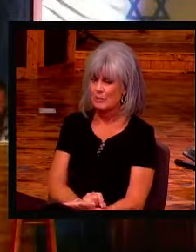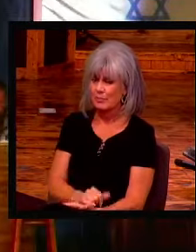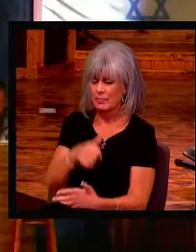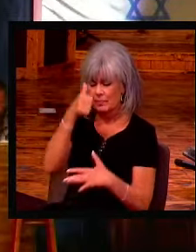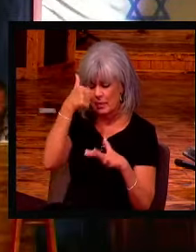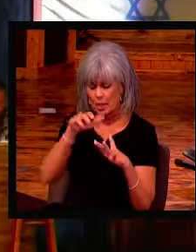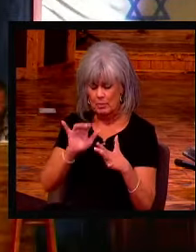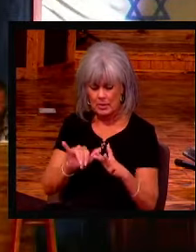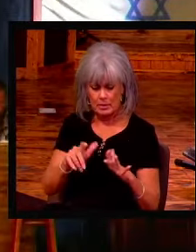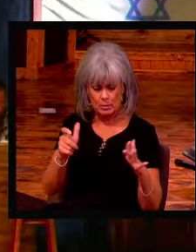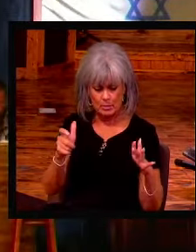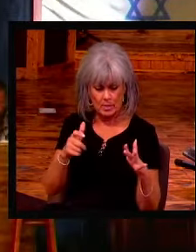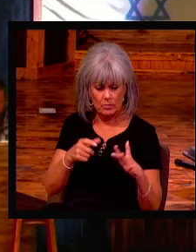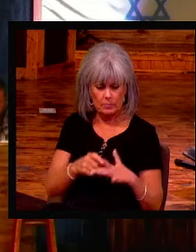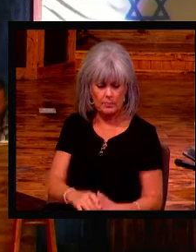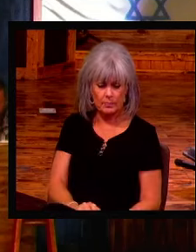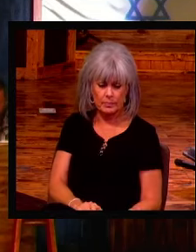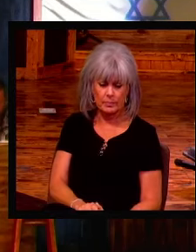that's a good word.